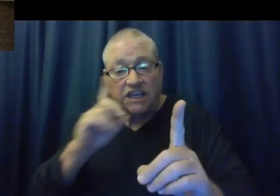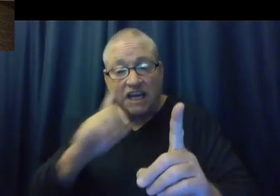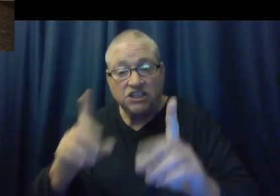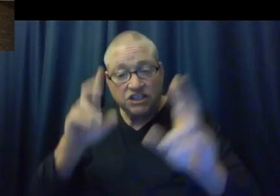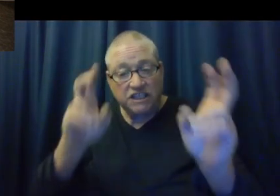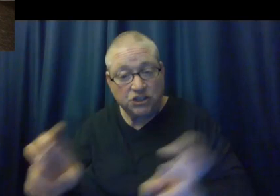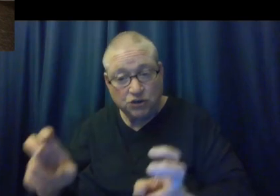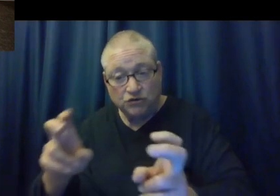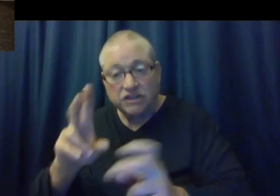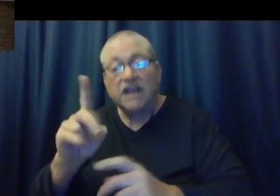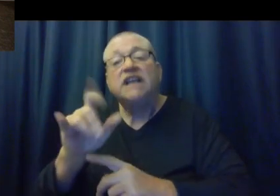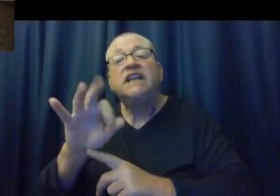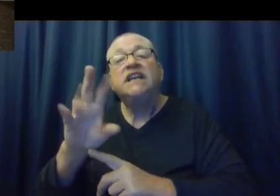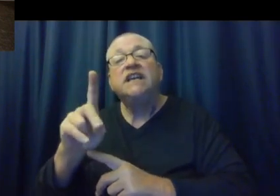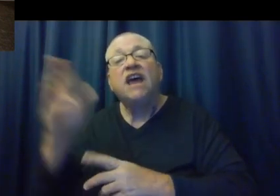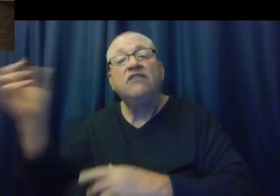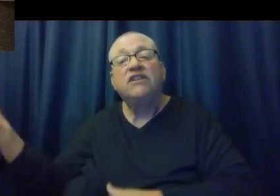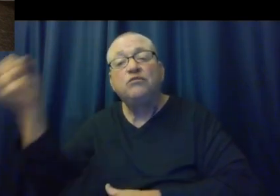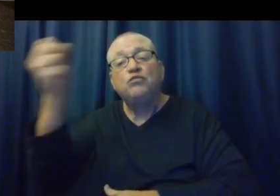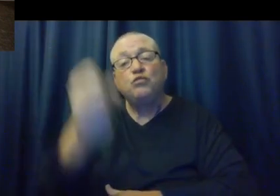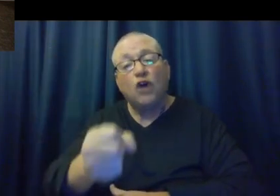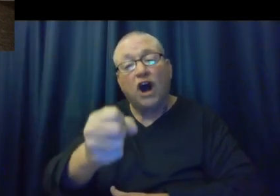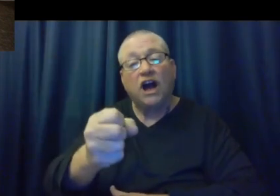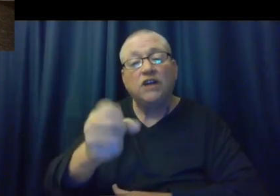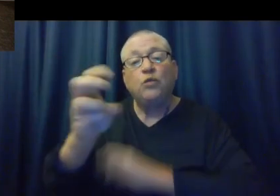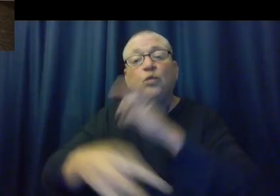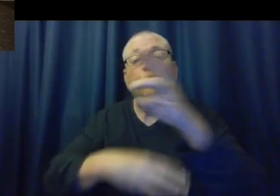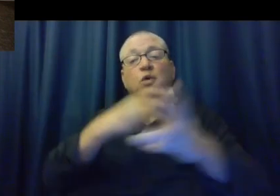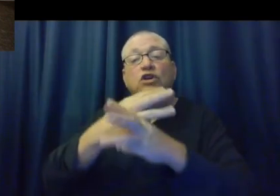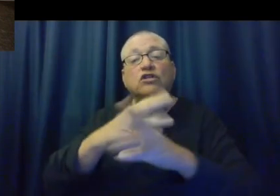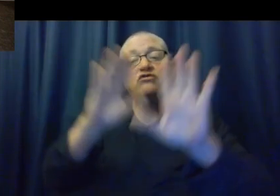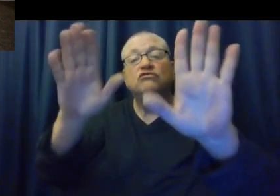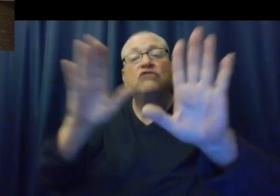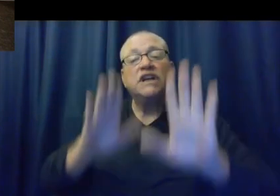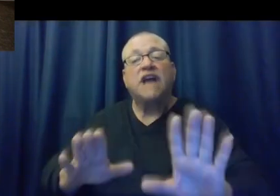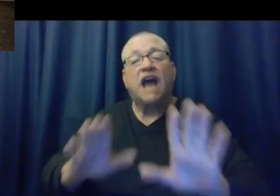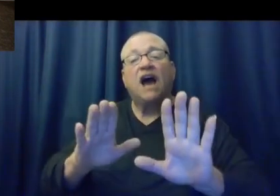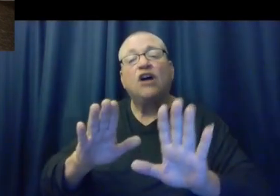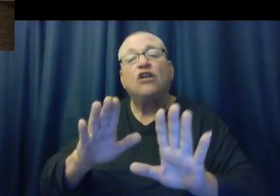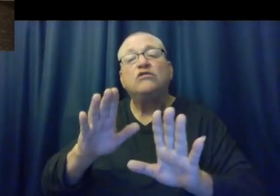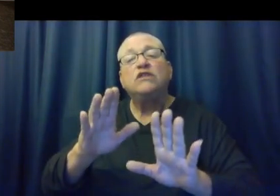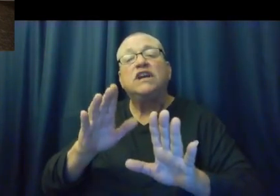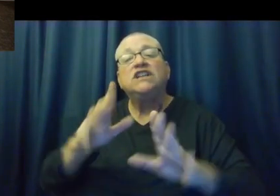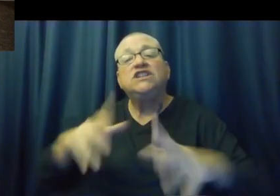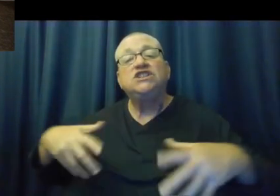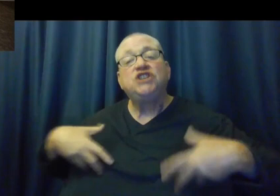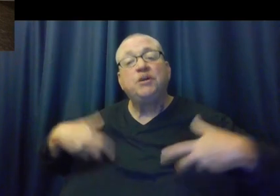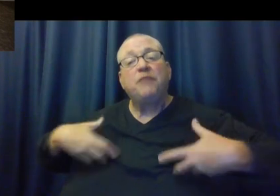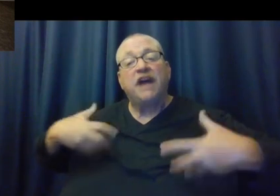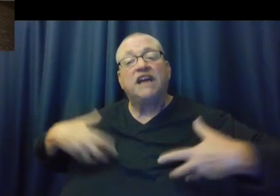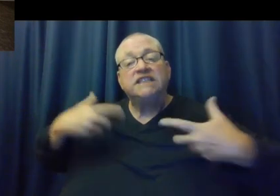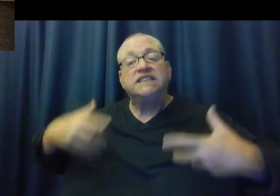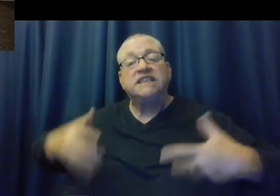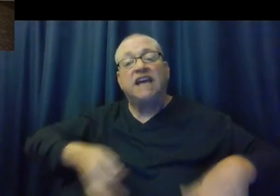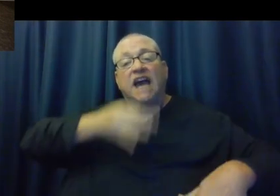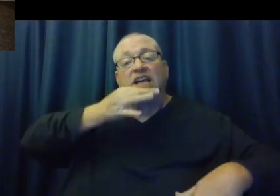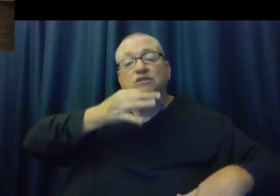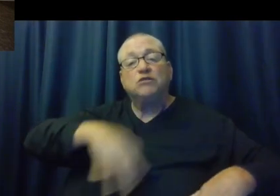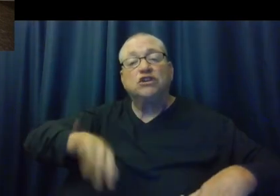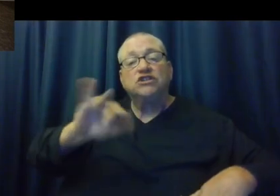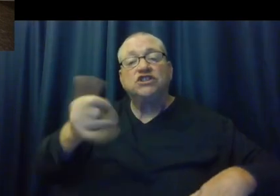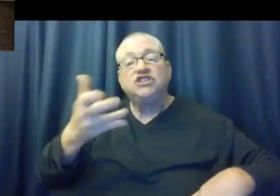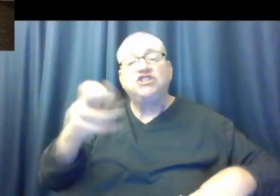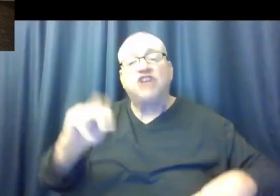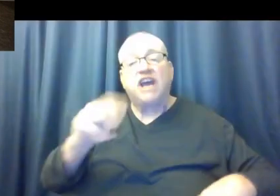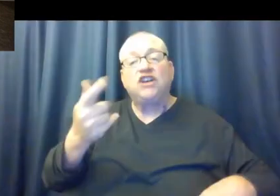educational issues. David was responsible for bringing world-renowned chimpanzee expert Dr. Jane Goodall to Bellingham.